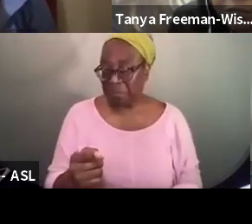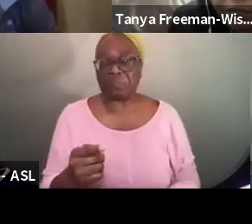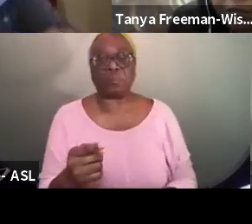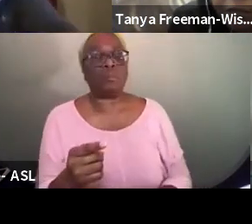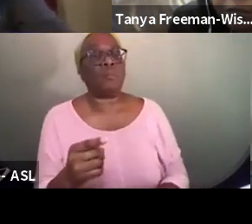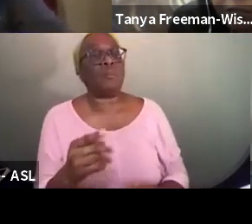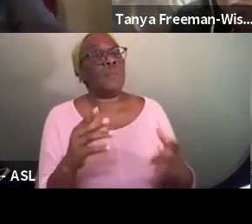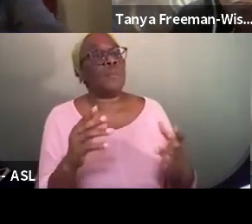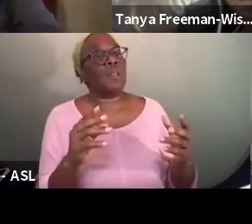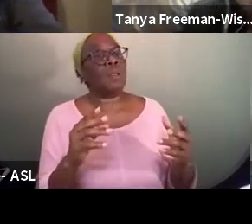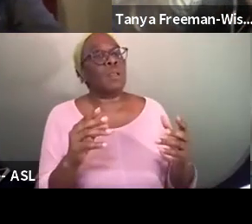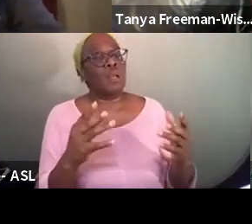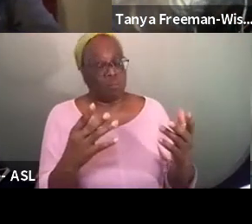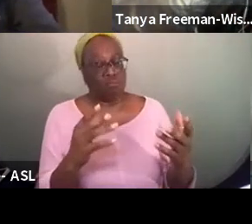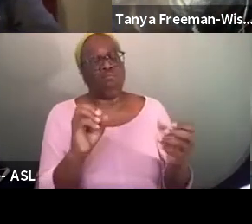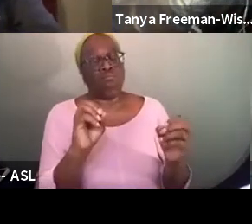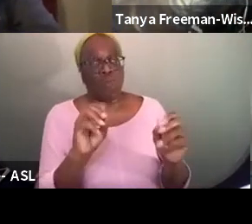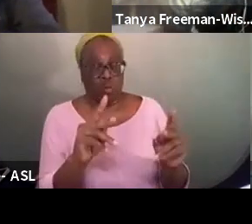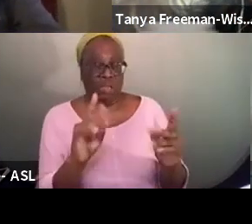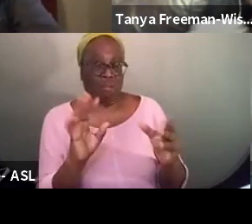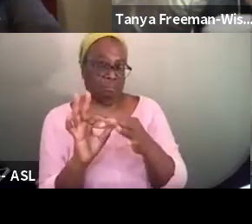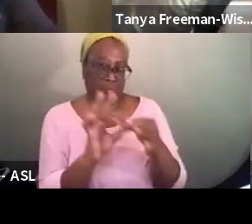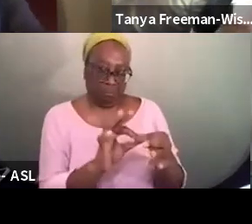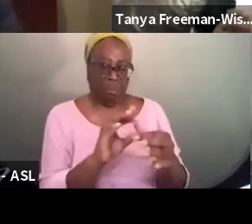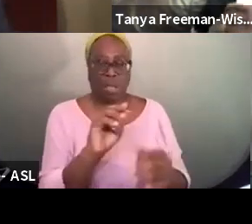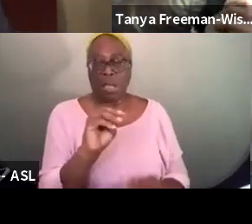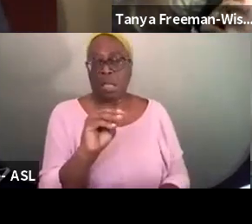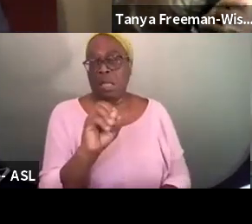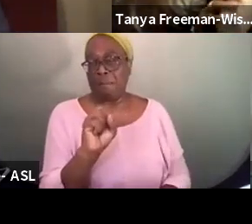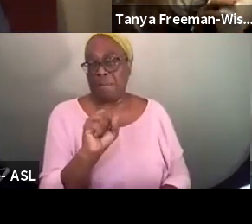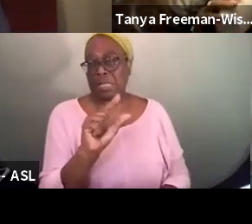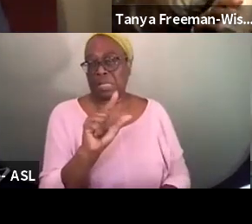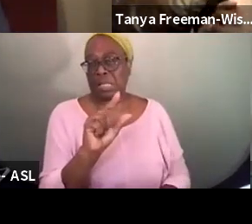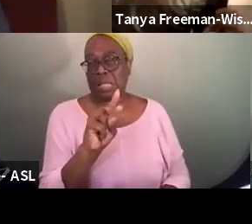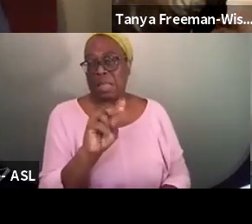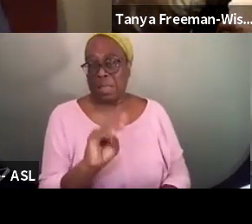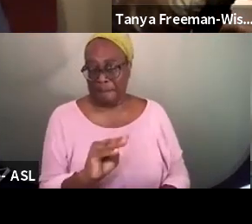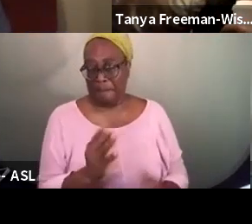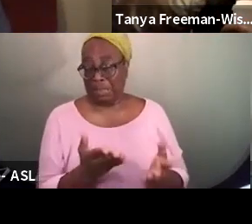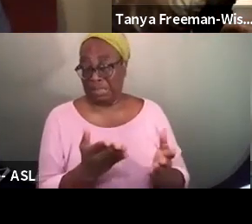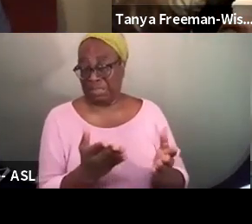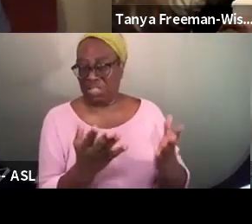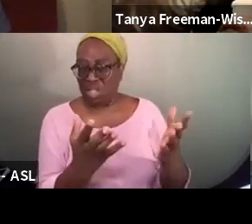Yes, just with respect to Ms. Lum's suggestion now, I want to make sure that